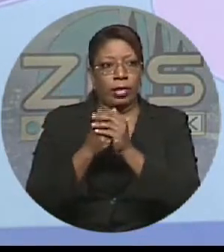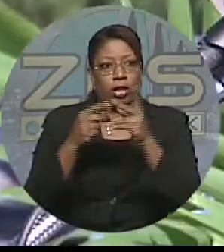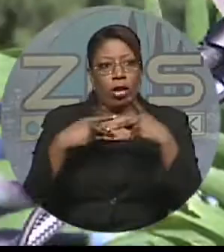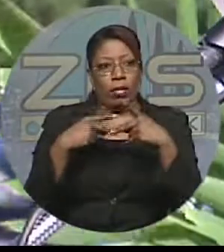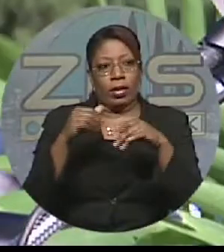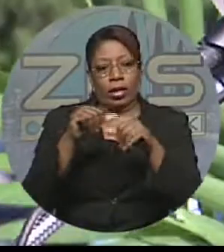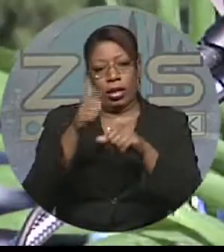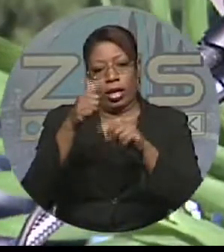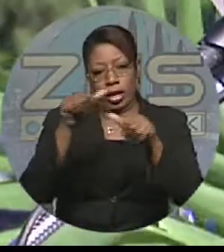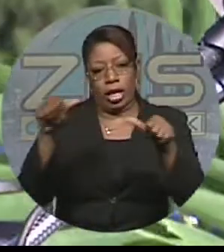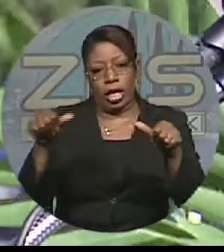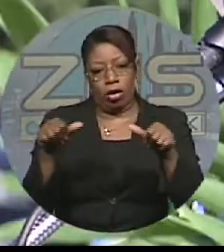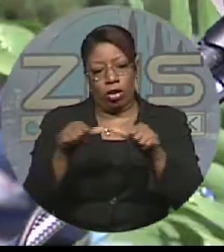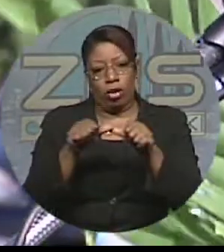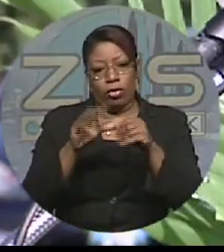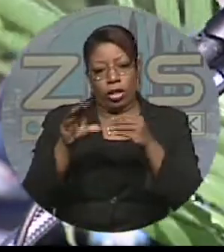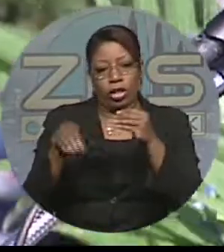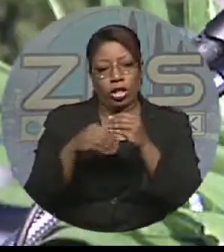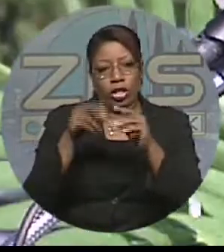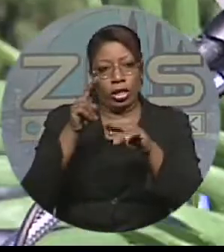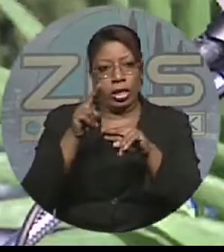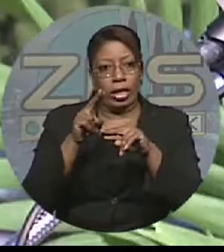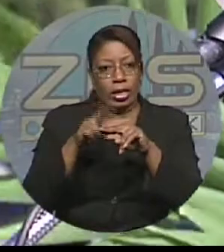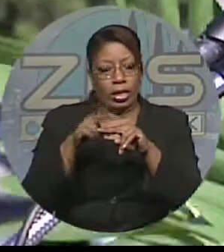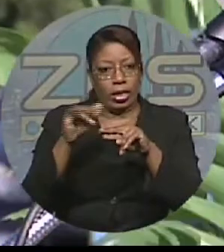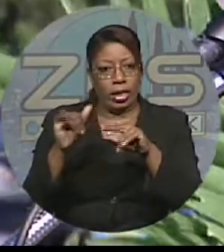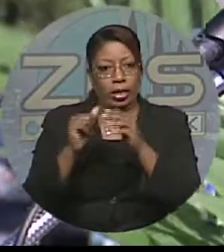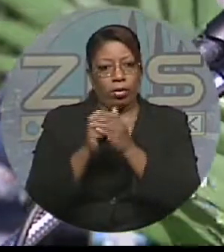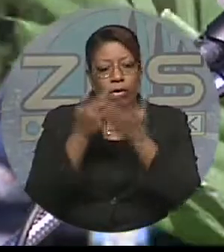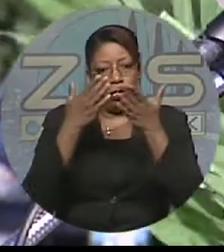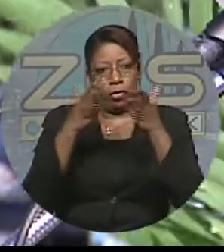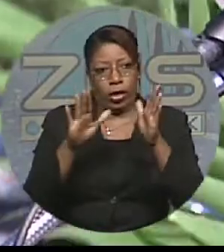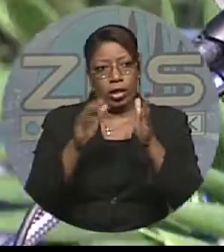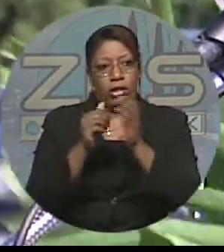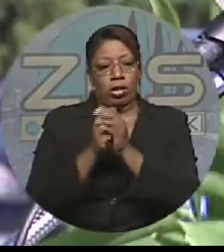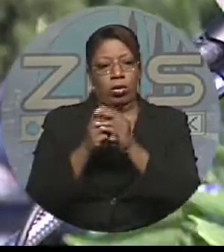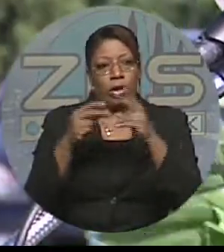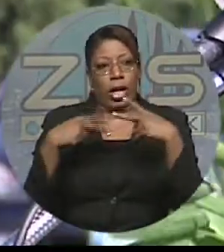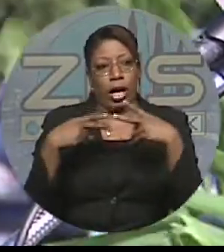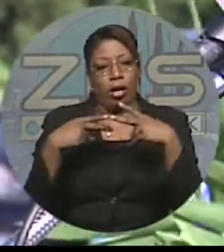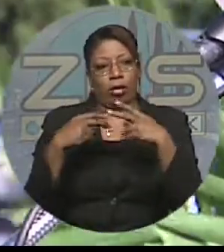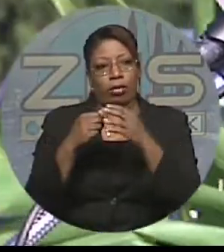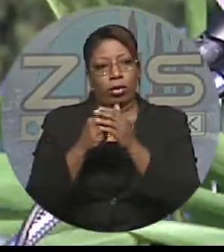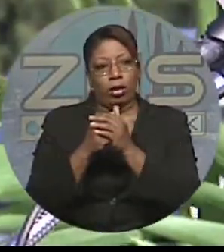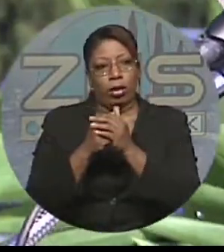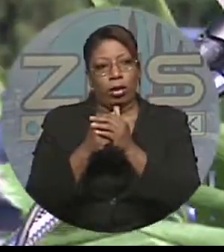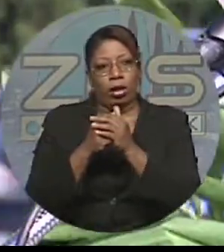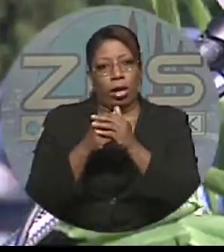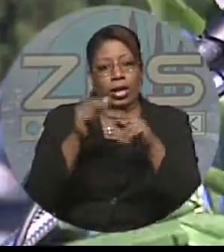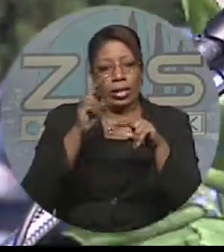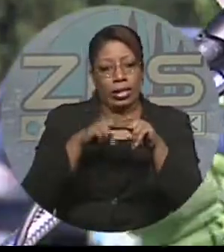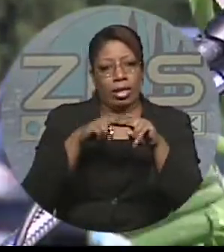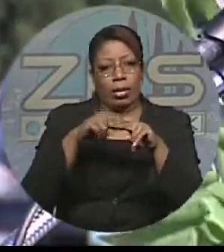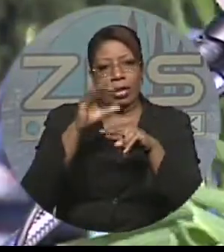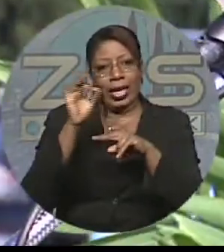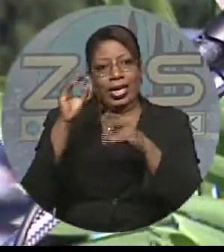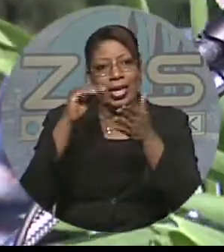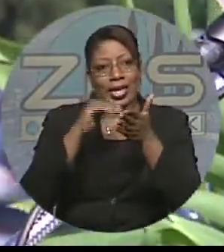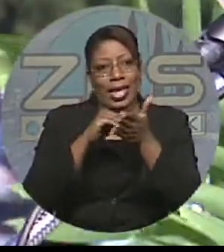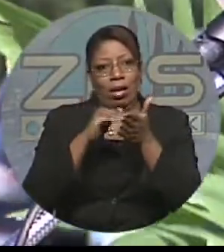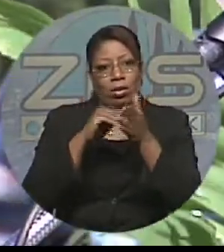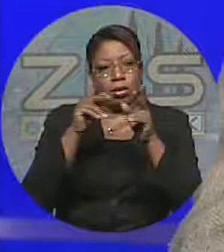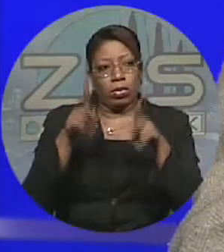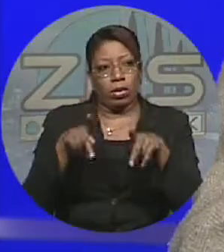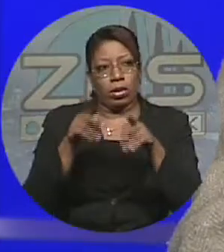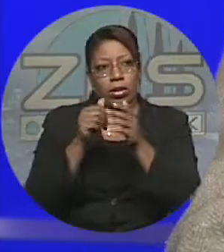seating. On the completion of this stadium, we will seat about 8,000